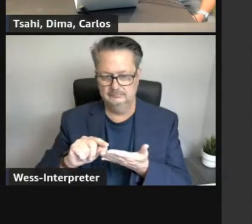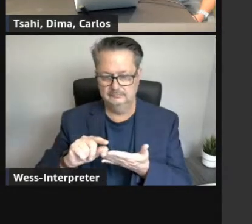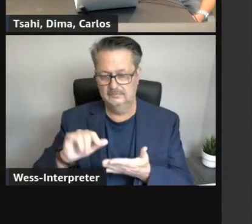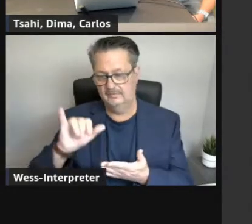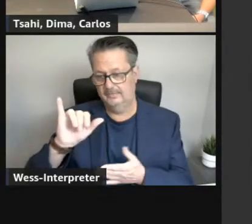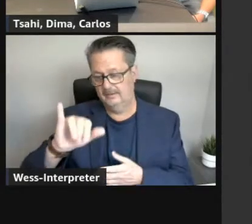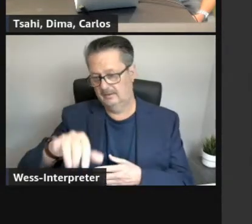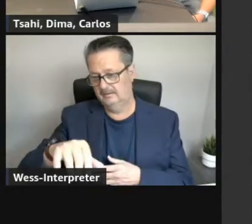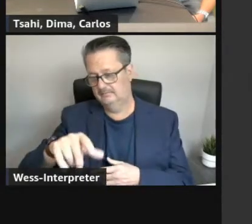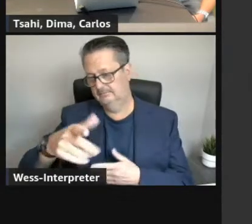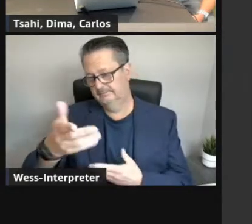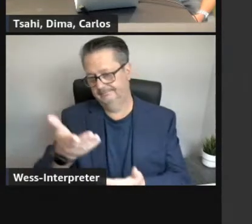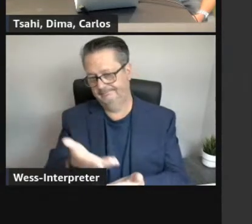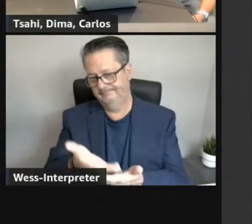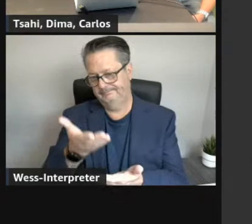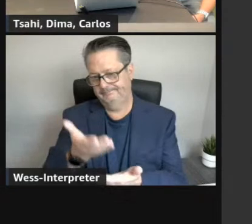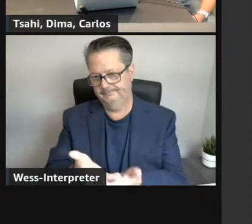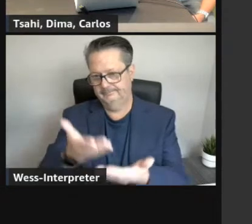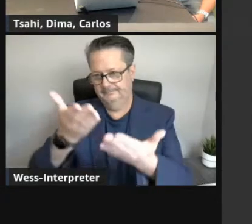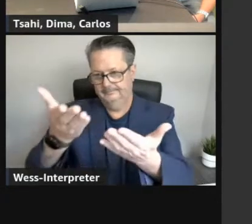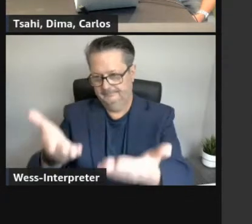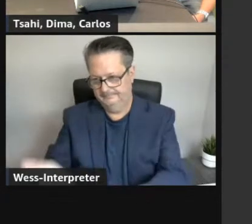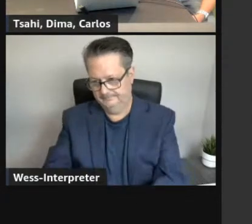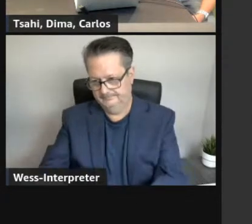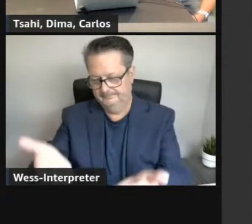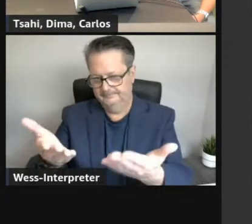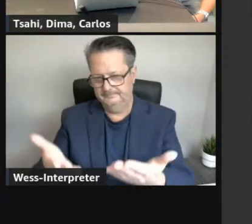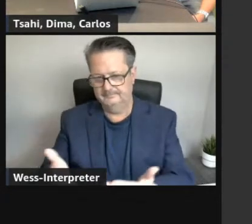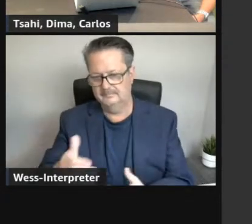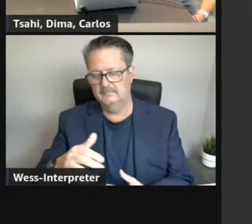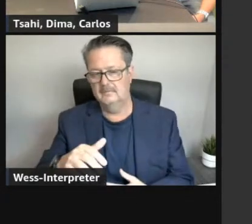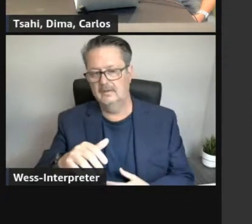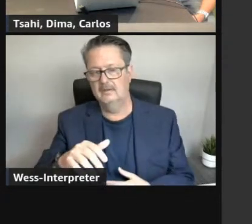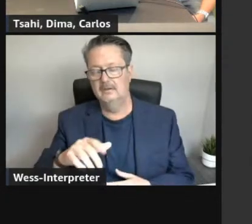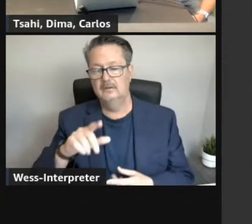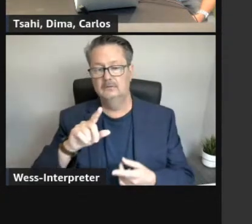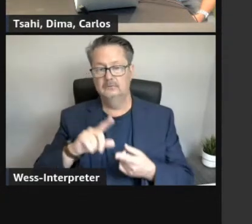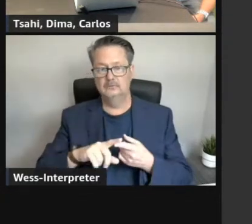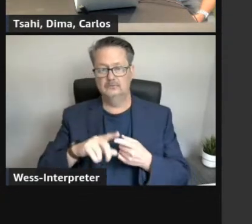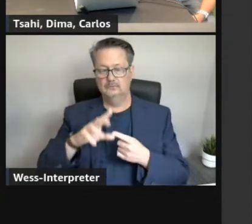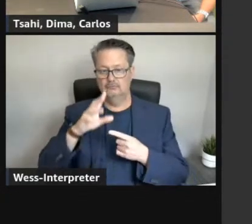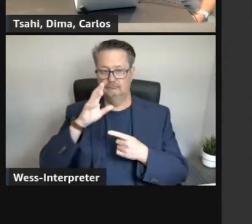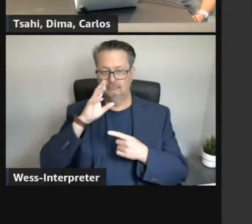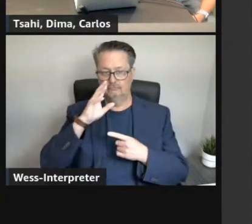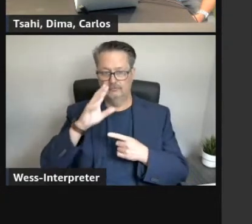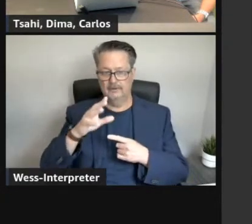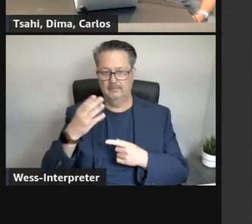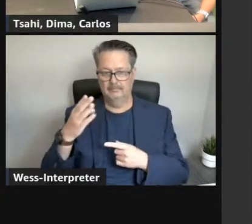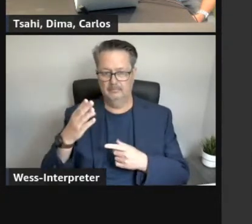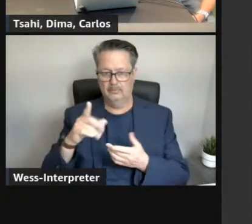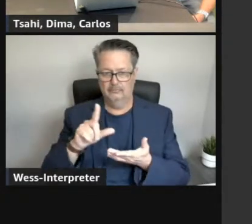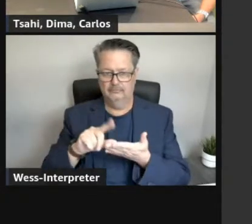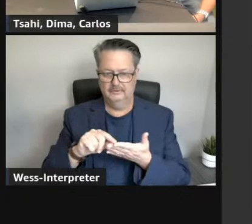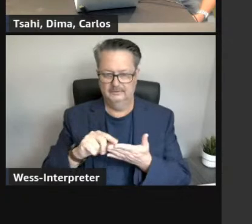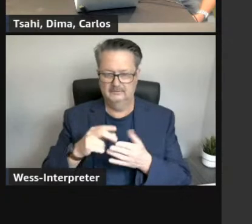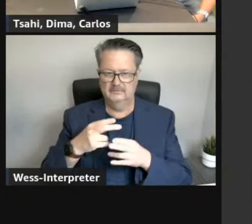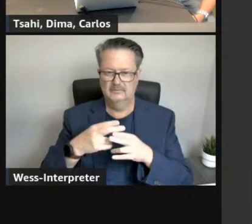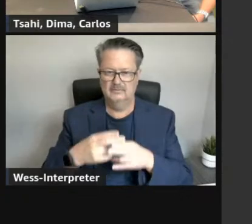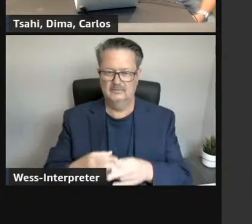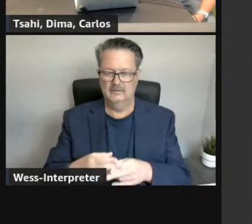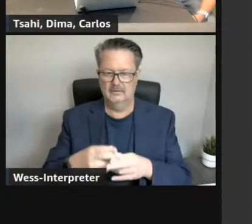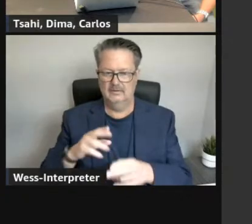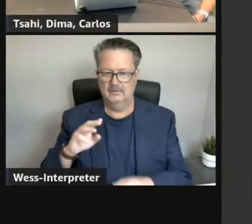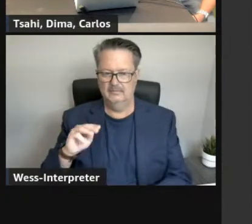happens here. And in order to create a blueprint, the first thing is to create something that is called Managed Cluster